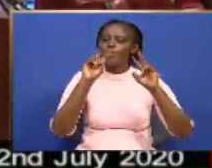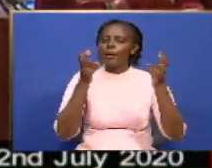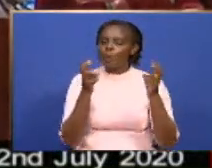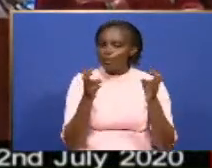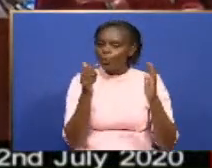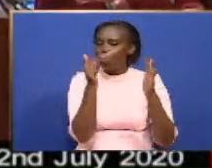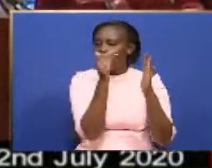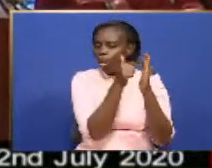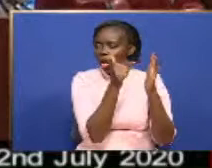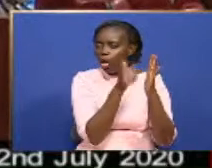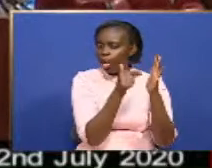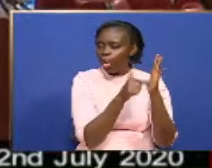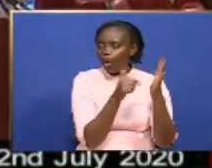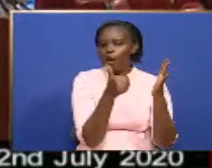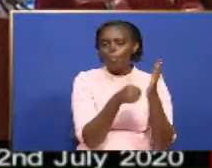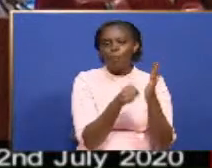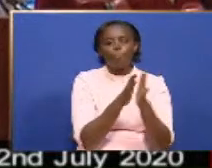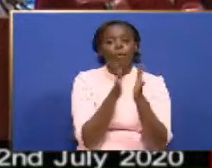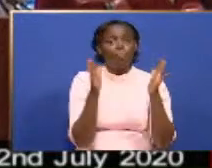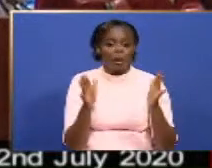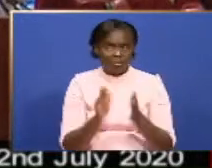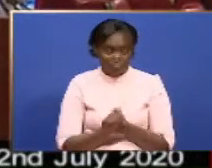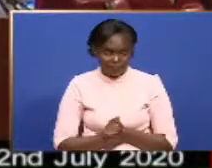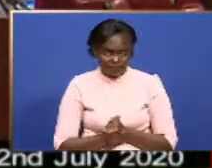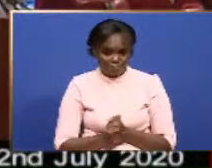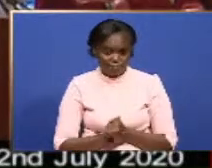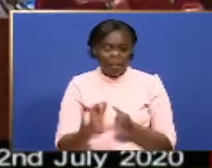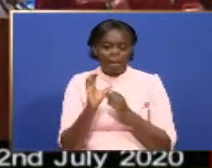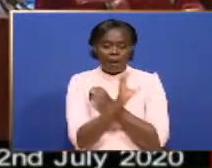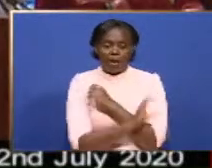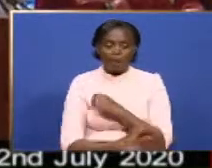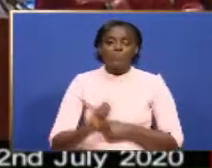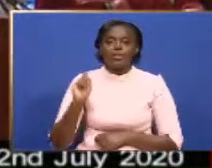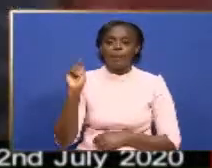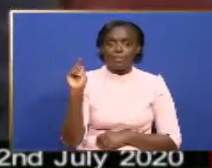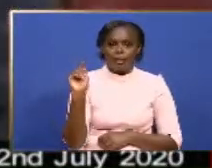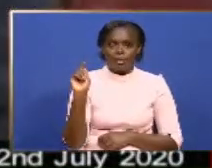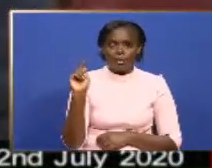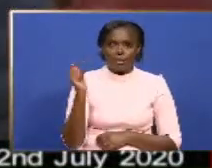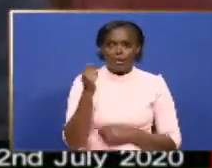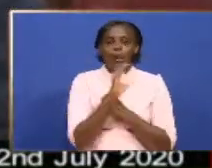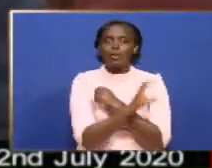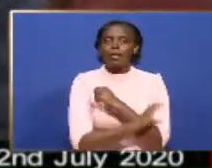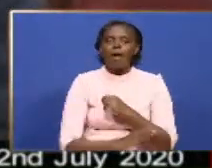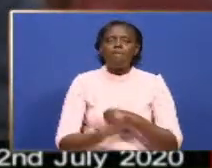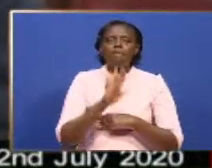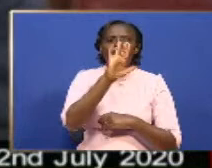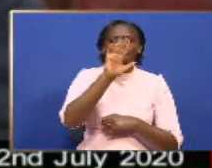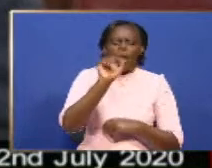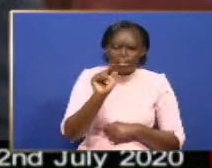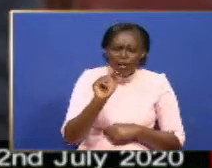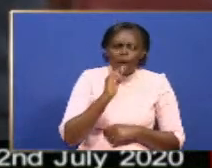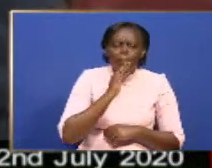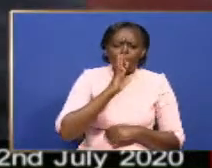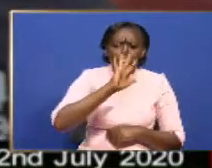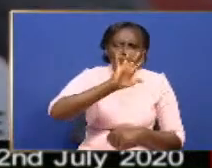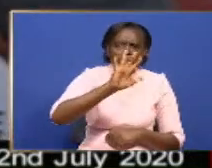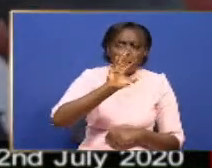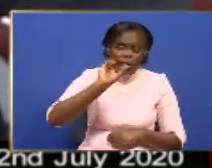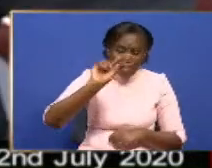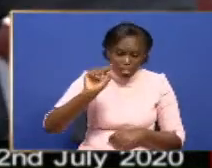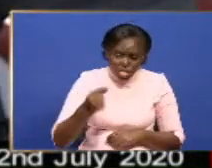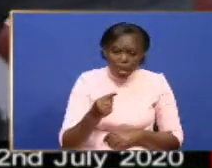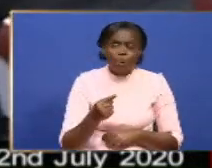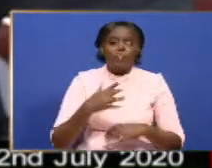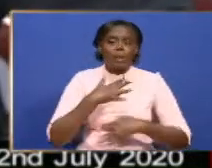big problem in the country. In this country, we actually have about 500,000 people who are living as refugees,